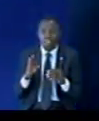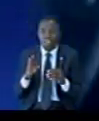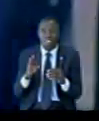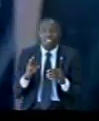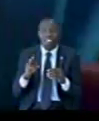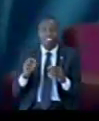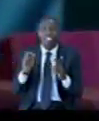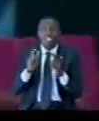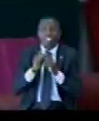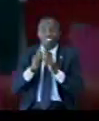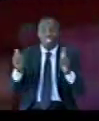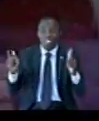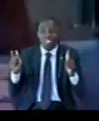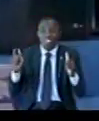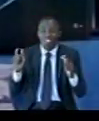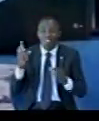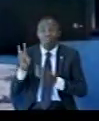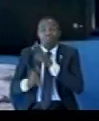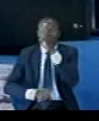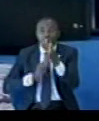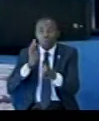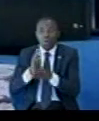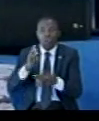global world evangelization,